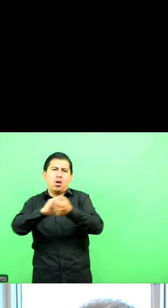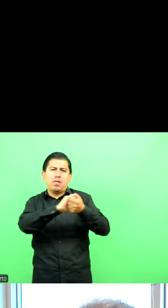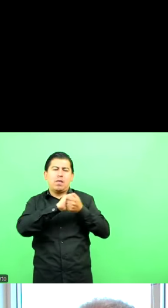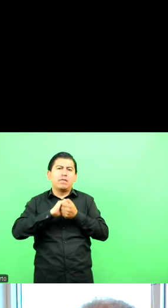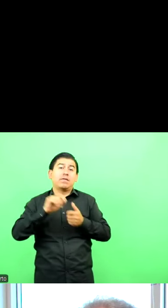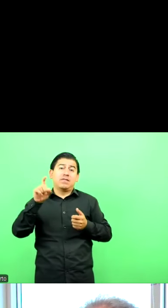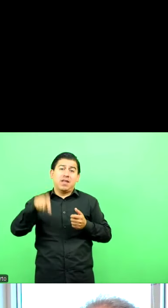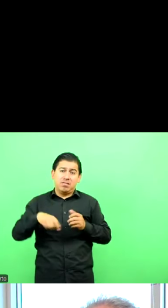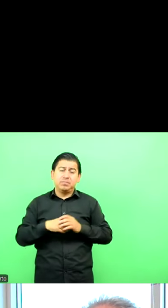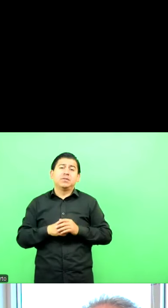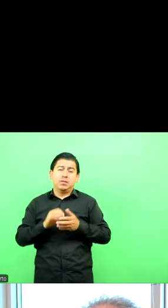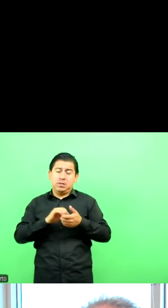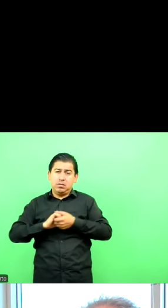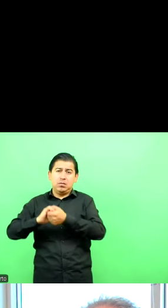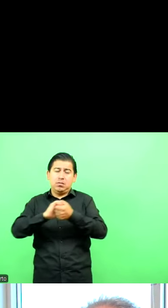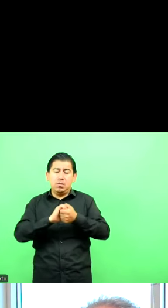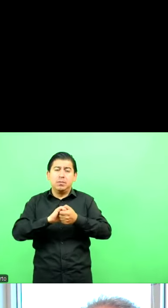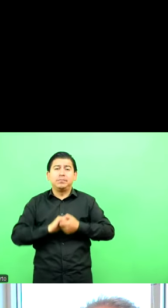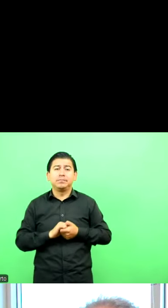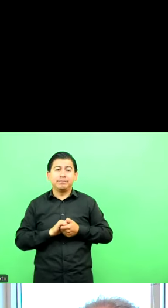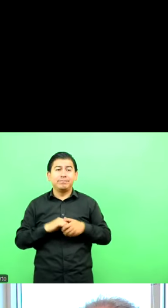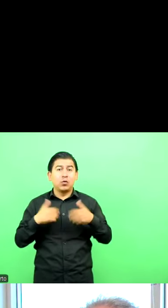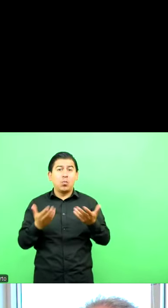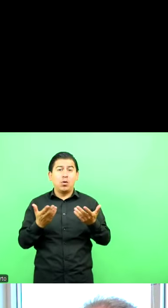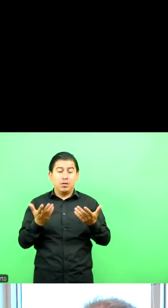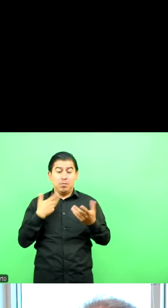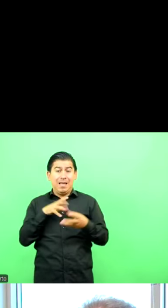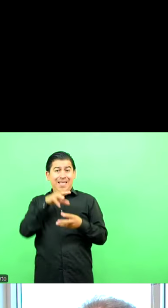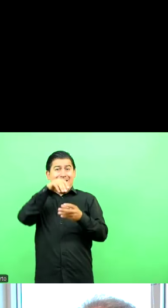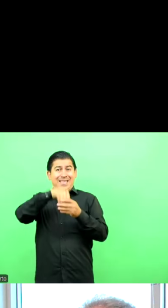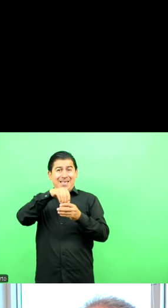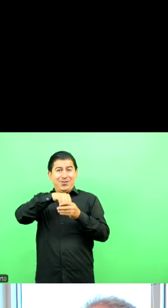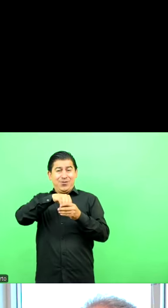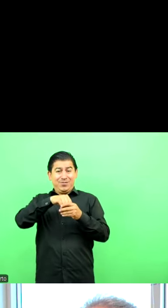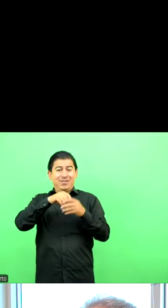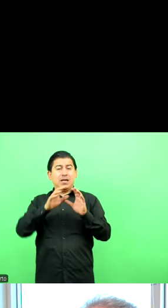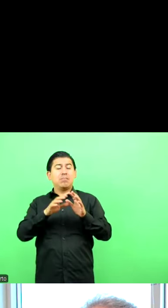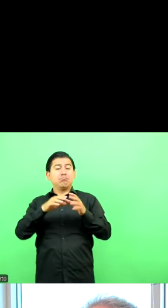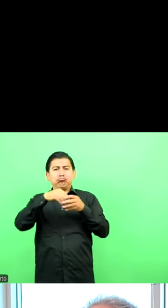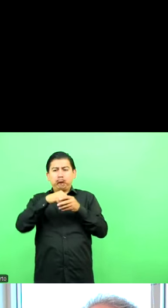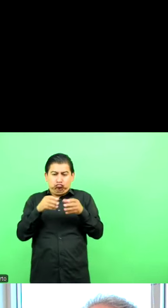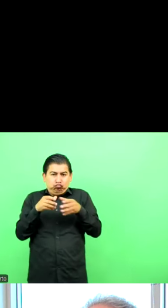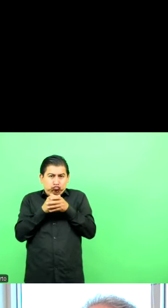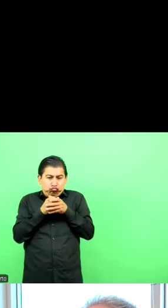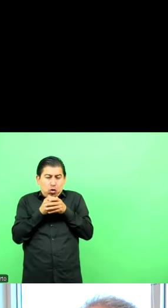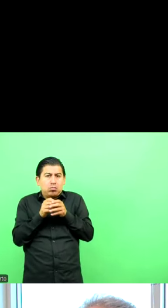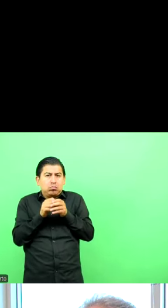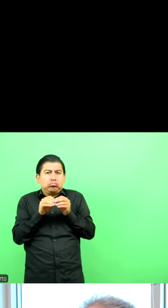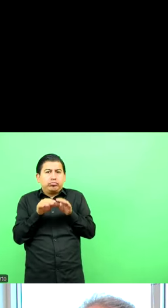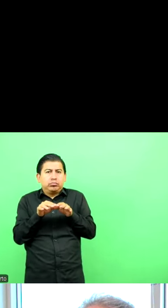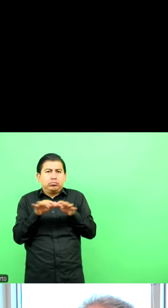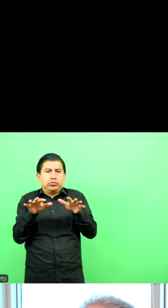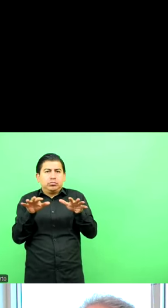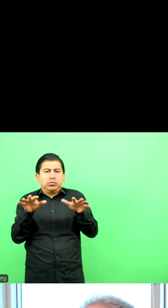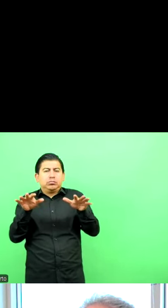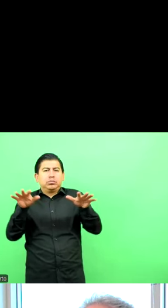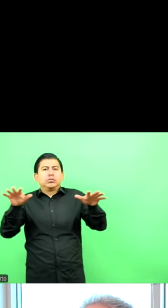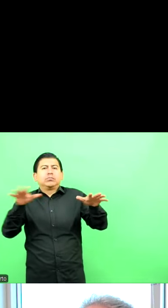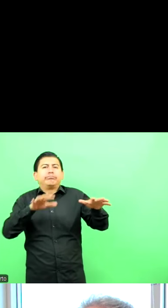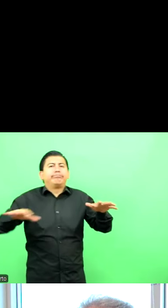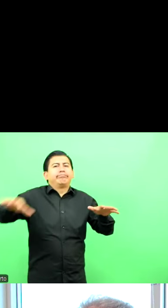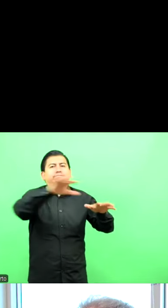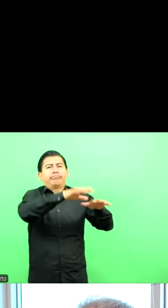level. So if we maintain the essential services, the outcome would be impact and impact would